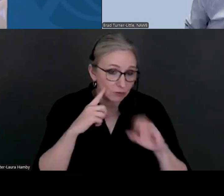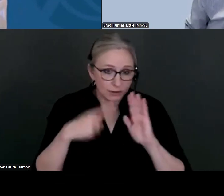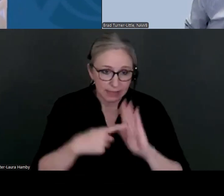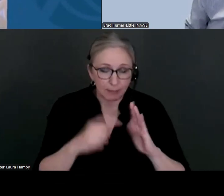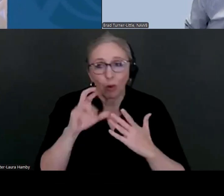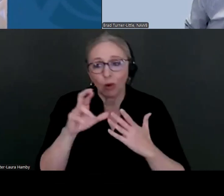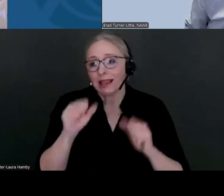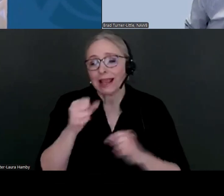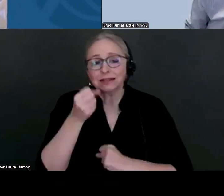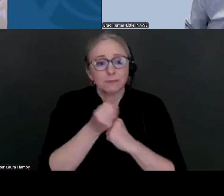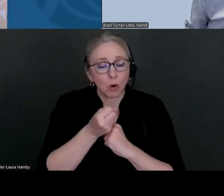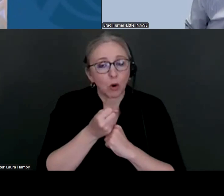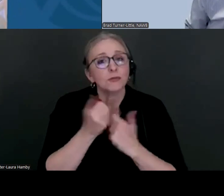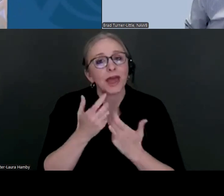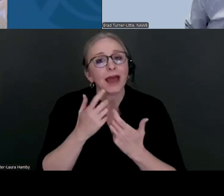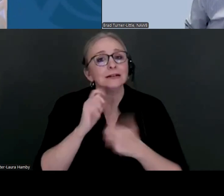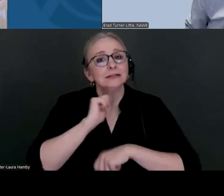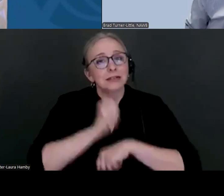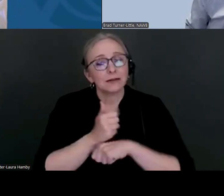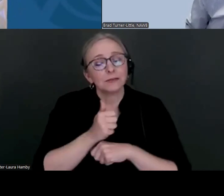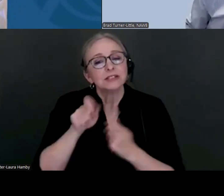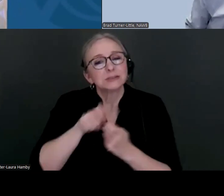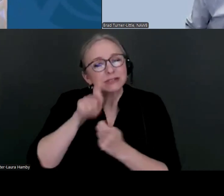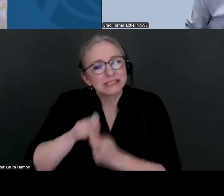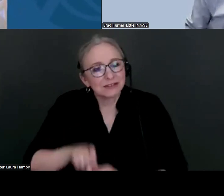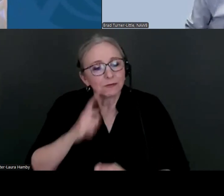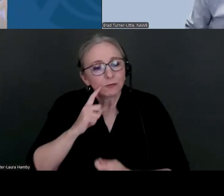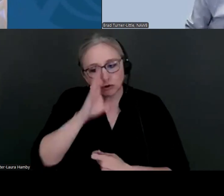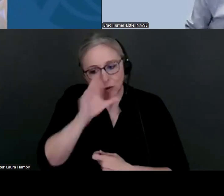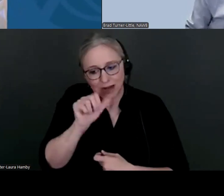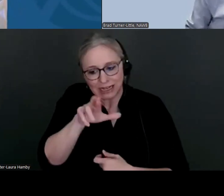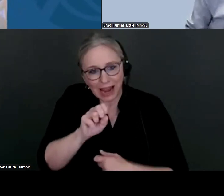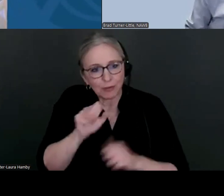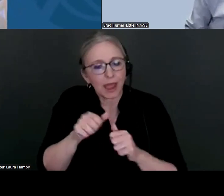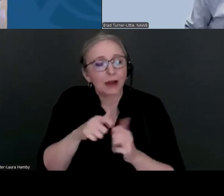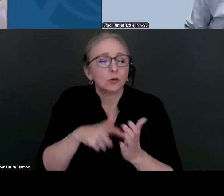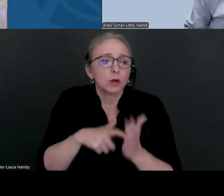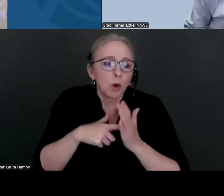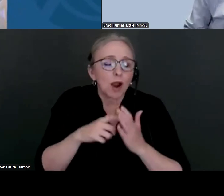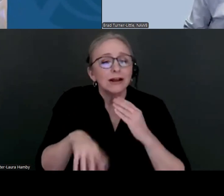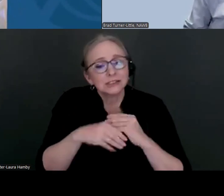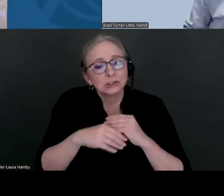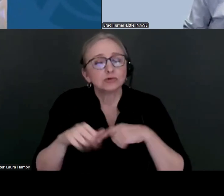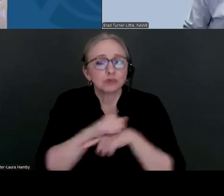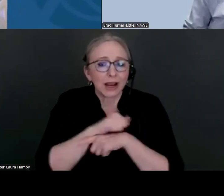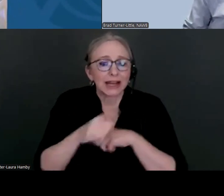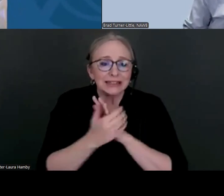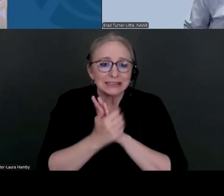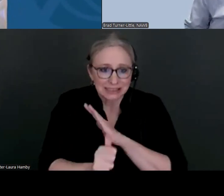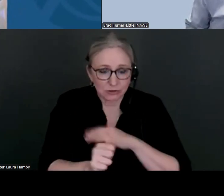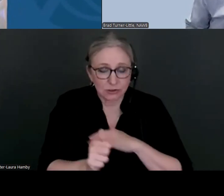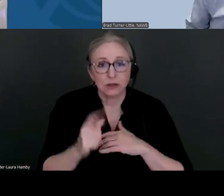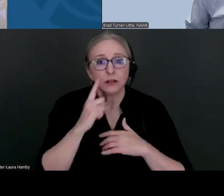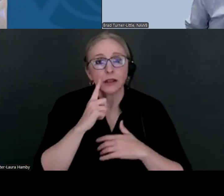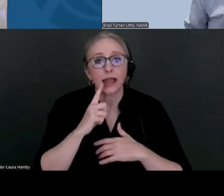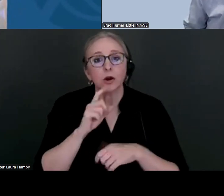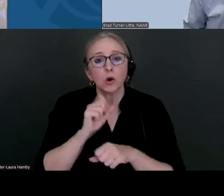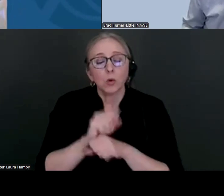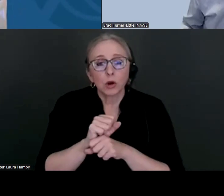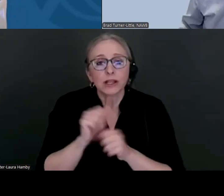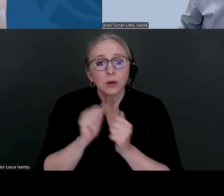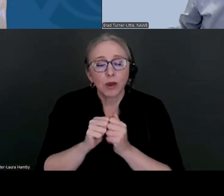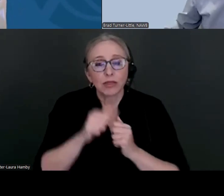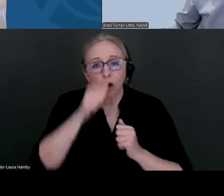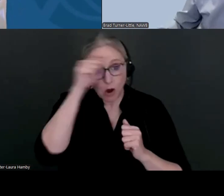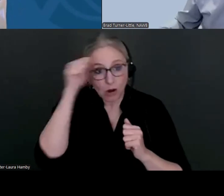they could support the design of specializations within direct care, perhaps, that require additional skills and training, such as working with